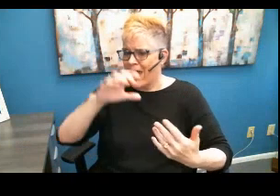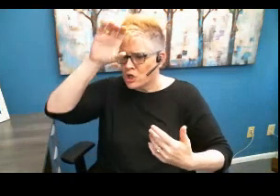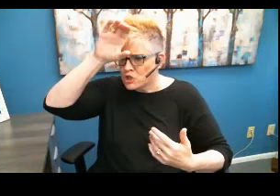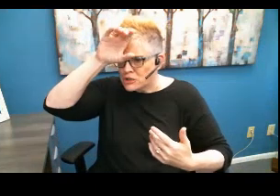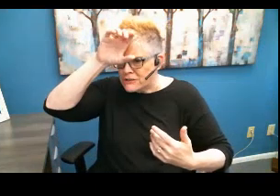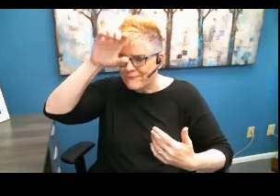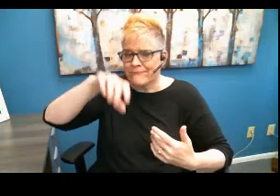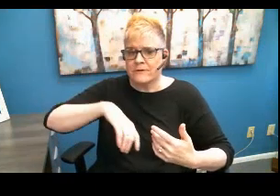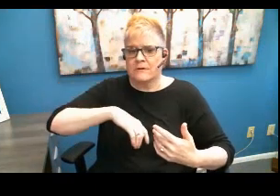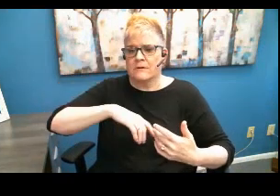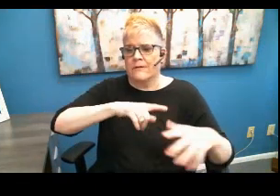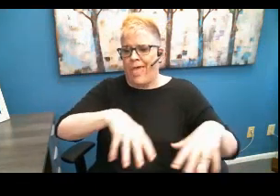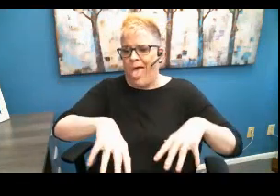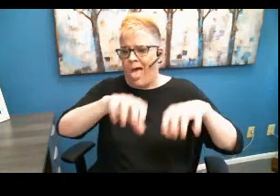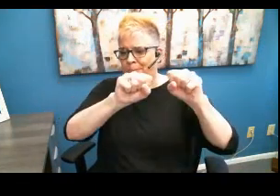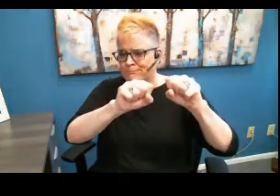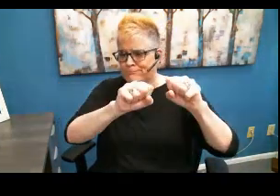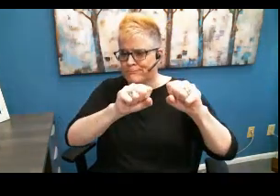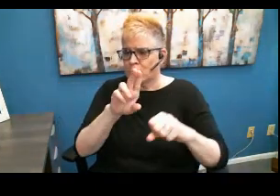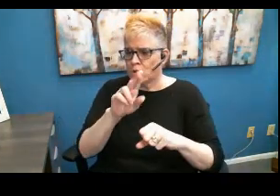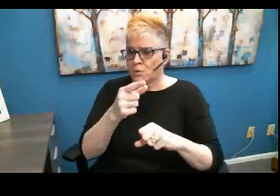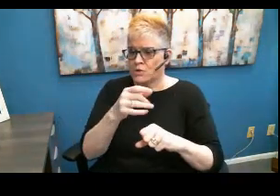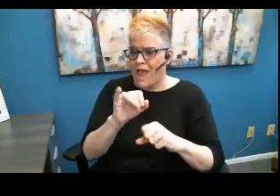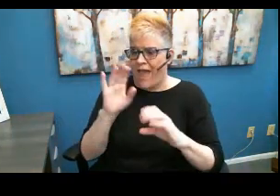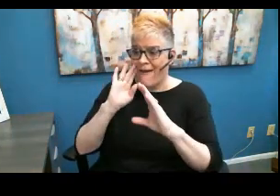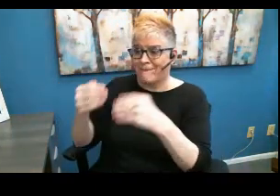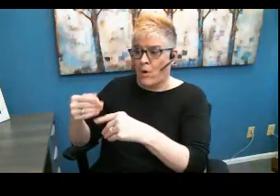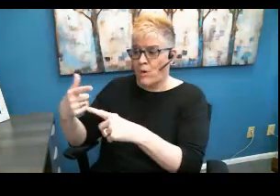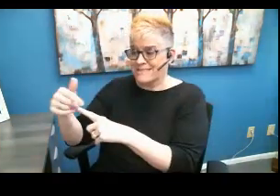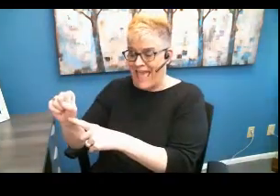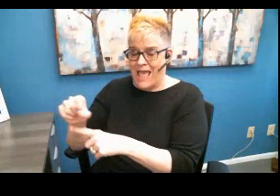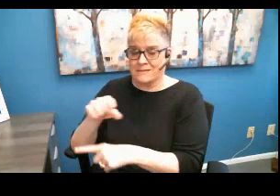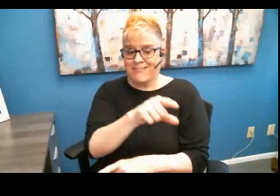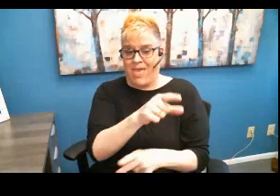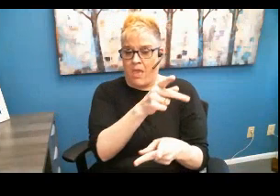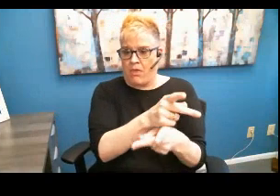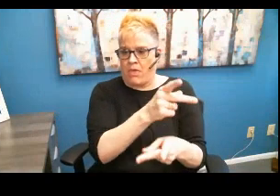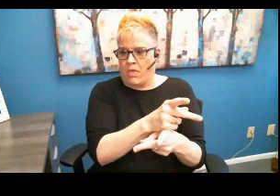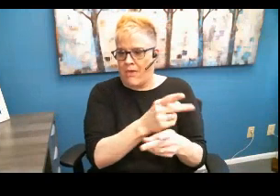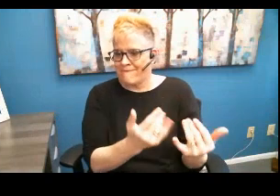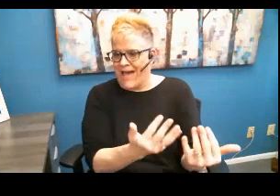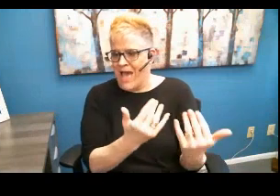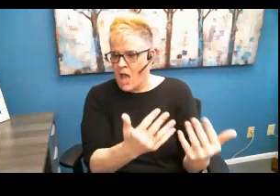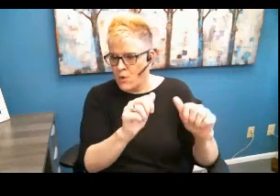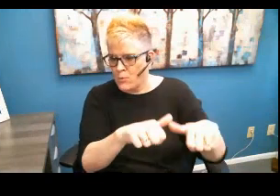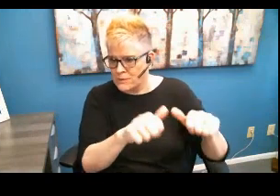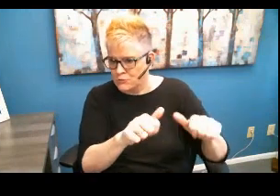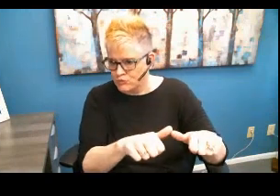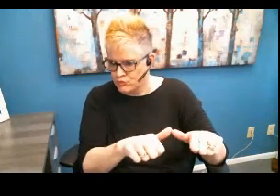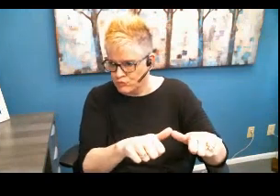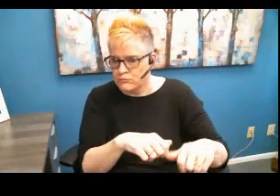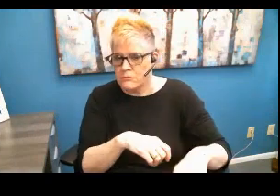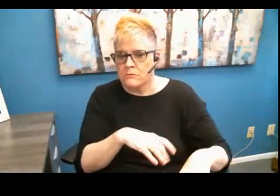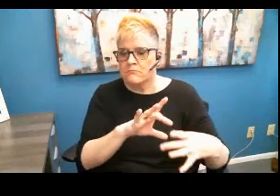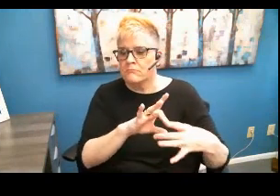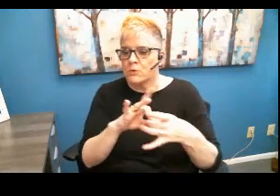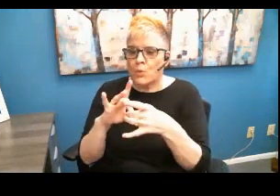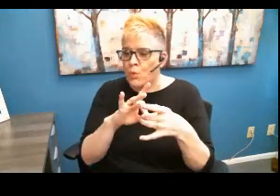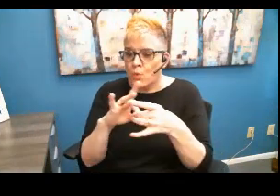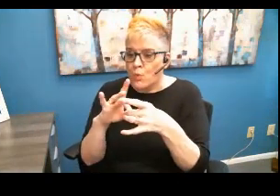that role, and they'll have UGI focus on the gas side of the incident, but coordinate activities